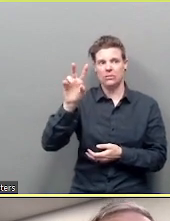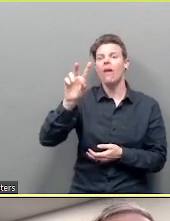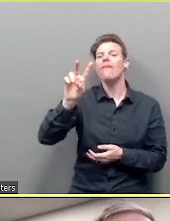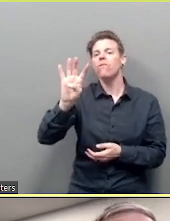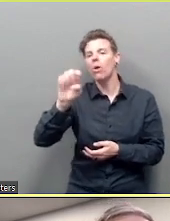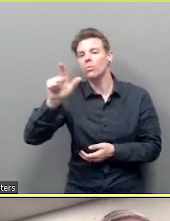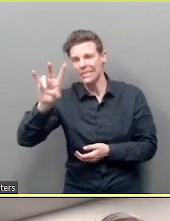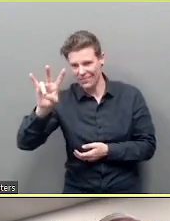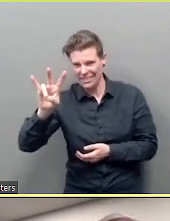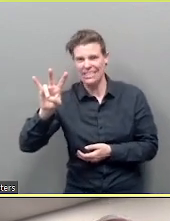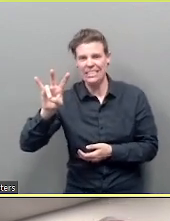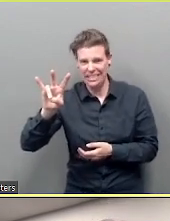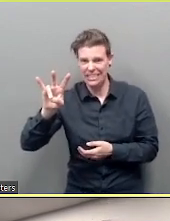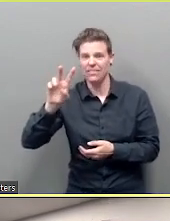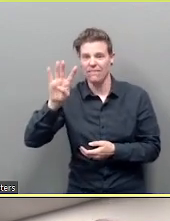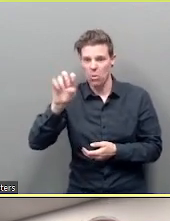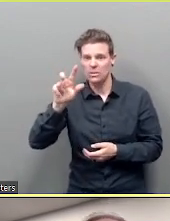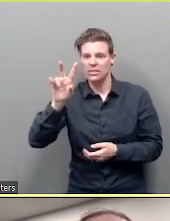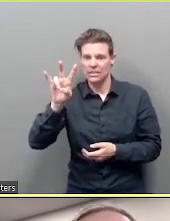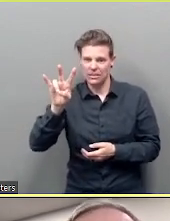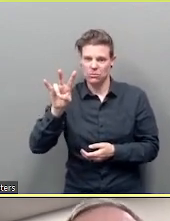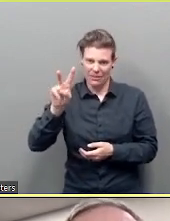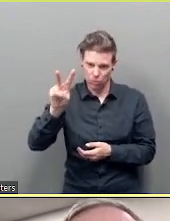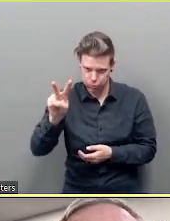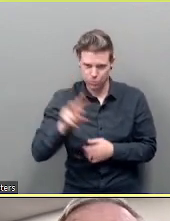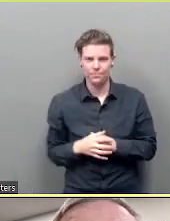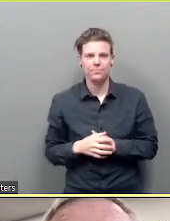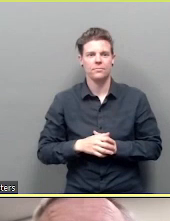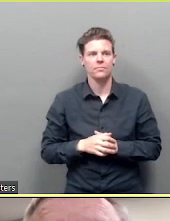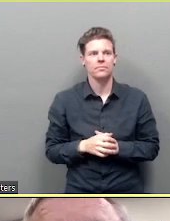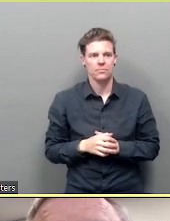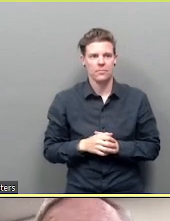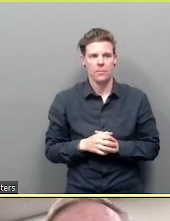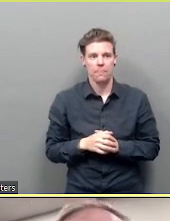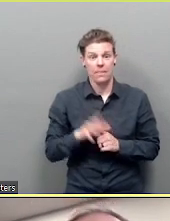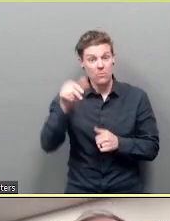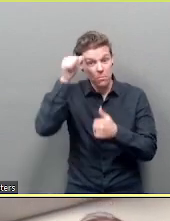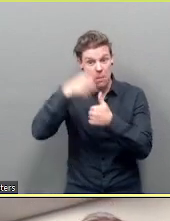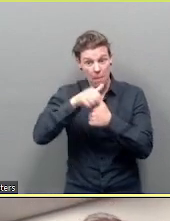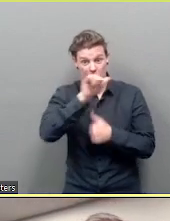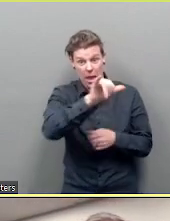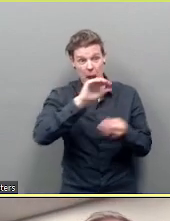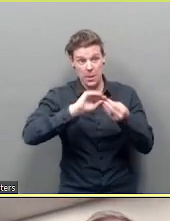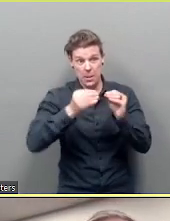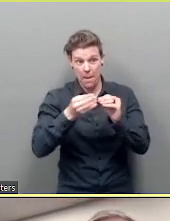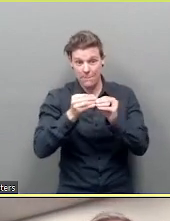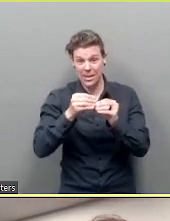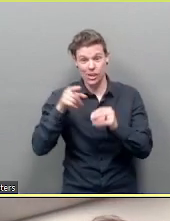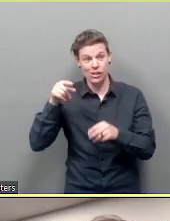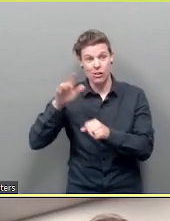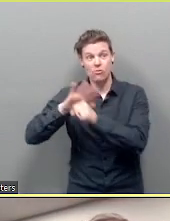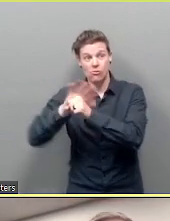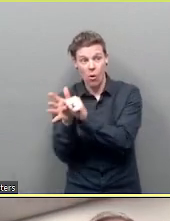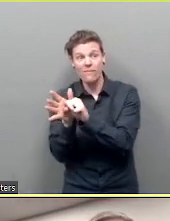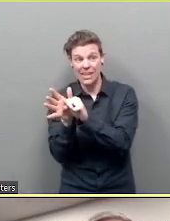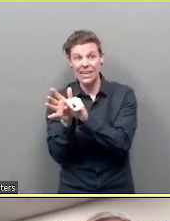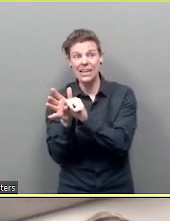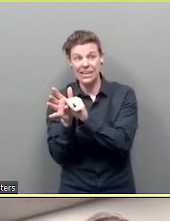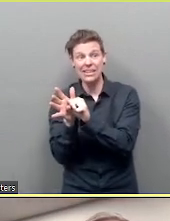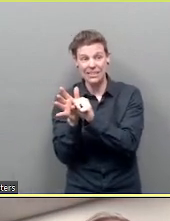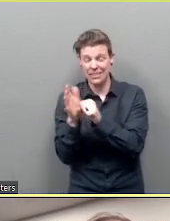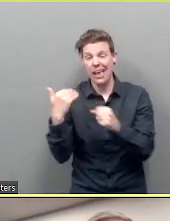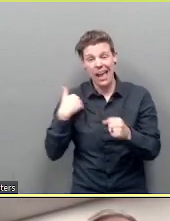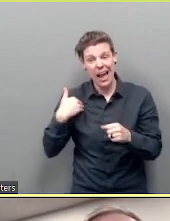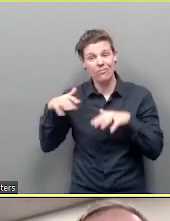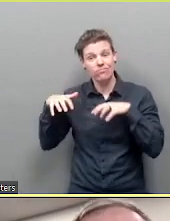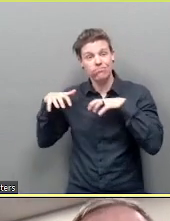same as they were. Remember, this is only COVID patients. They have a lot of non-COVID patients. And I think 472 certainly